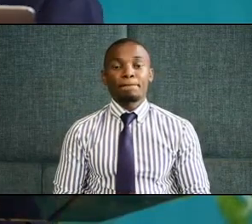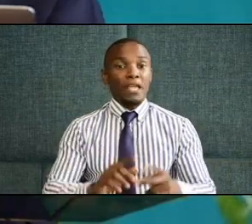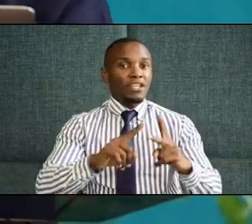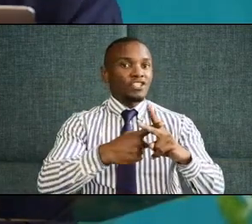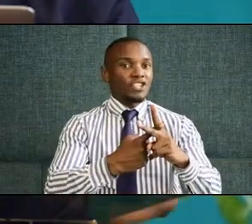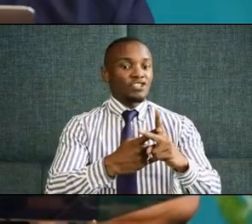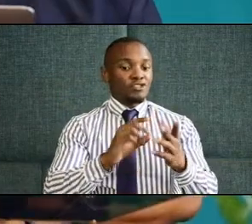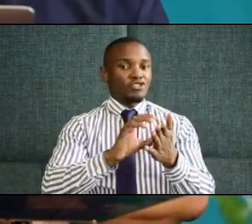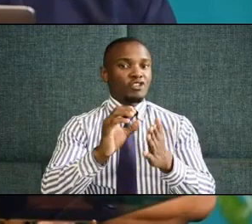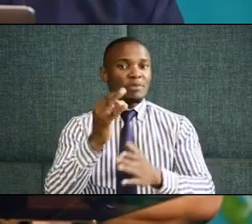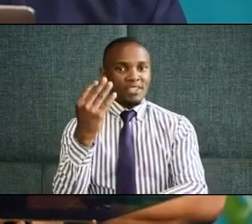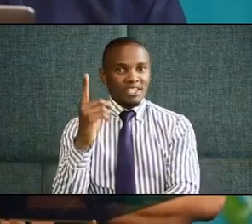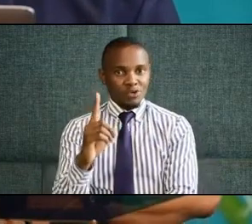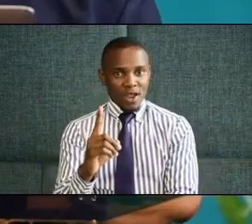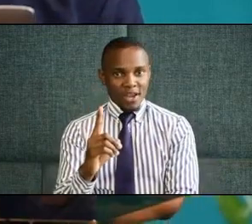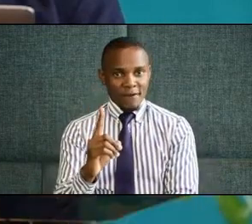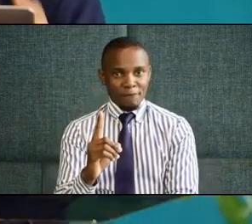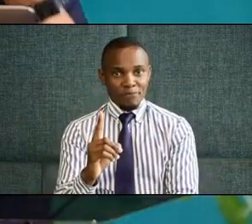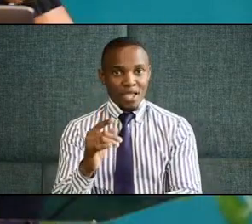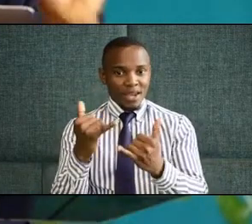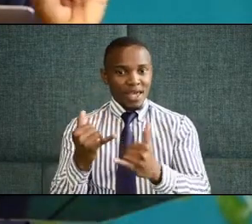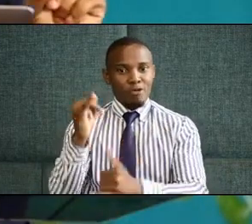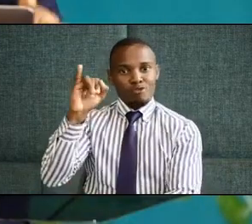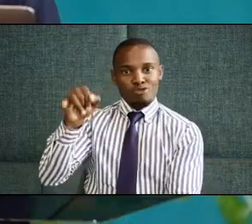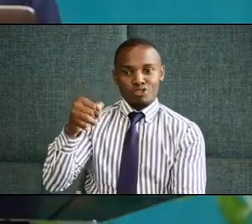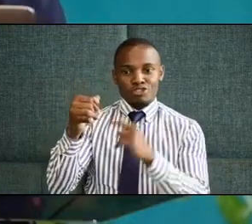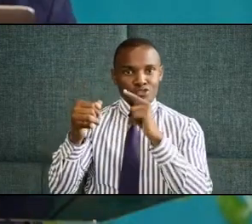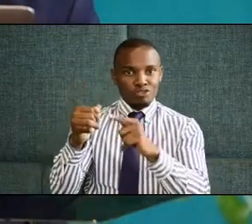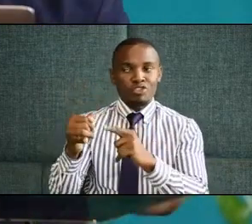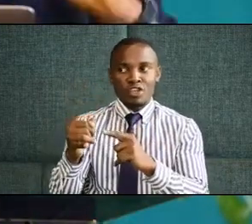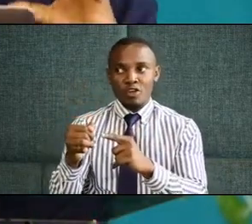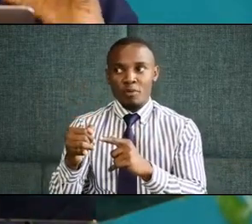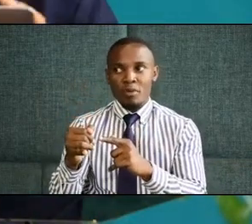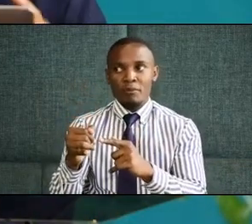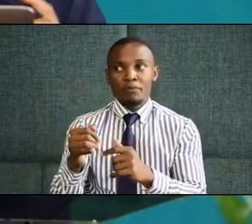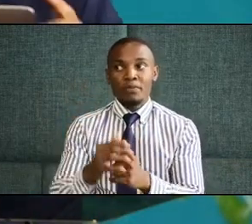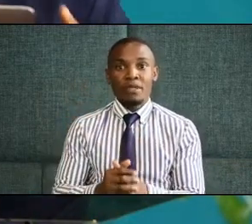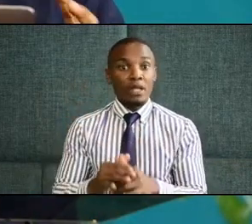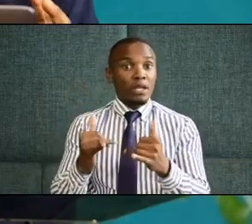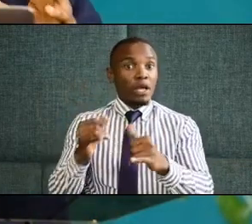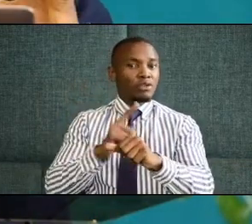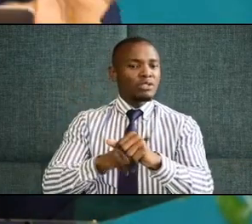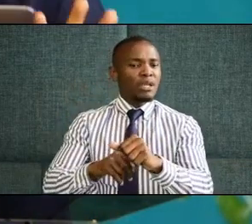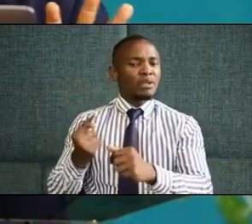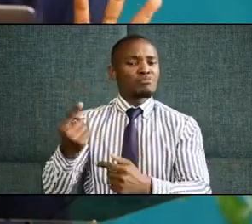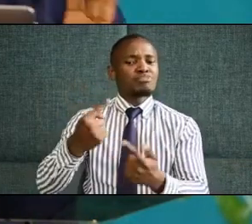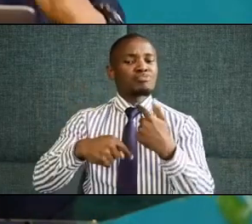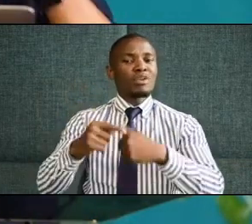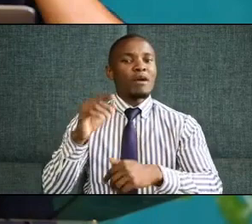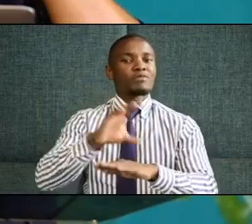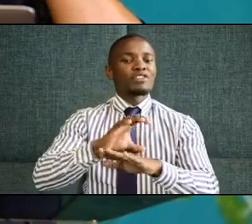Genesis chapter 31. Now Jacob heard, now follow me. You know, when we come to church